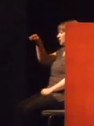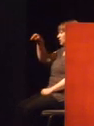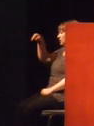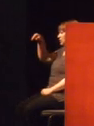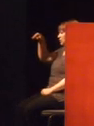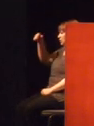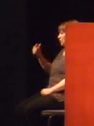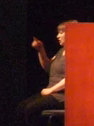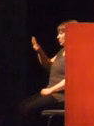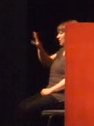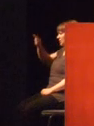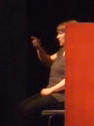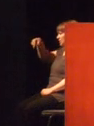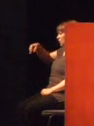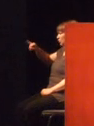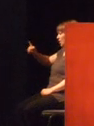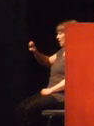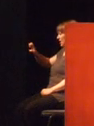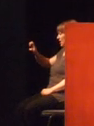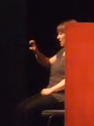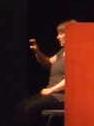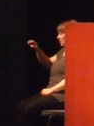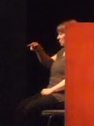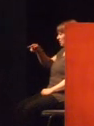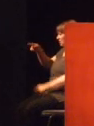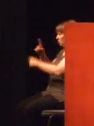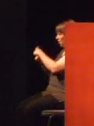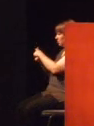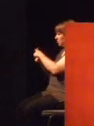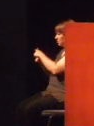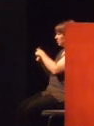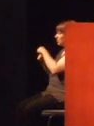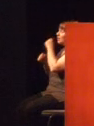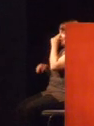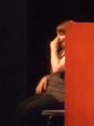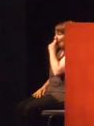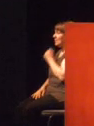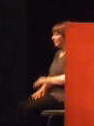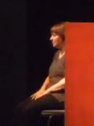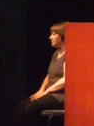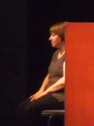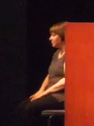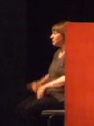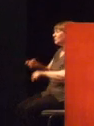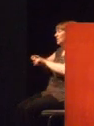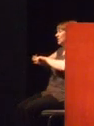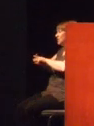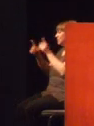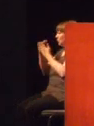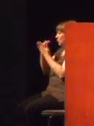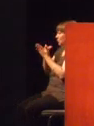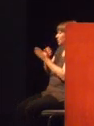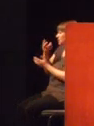LGBTQIAP+ resource webpage. And on this webpage, it basically outlines different resources and allies